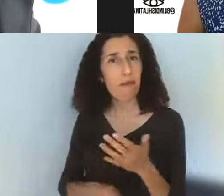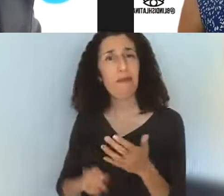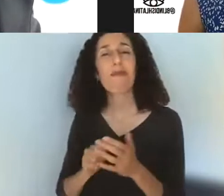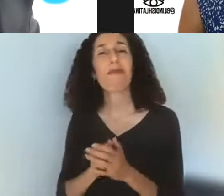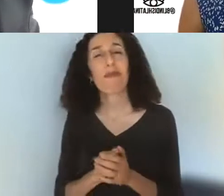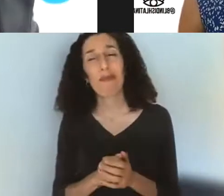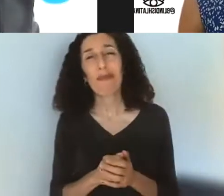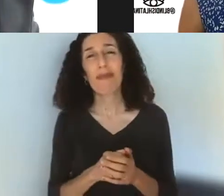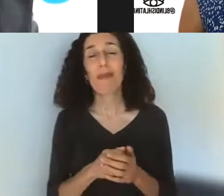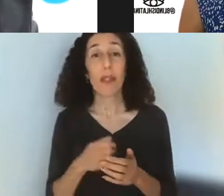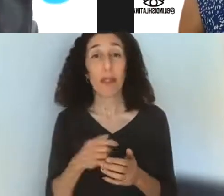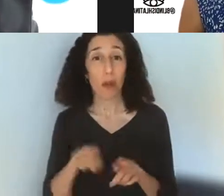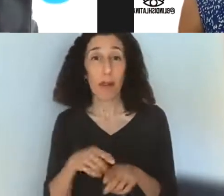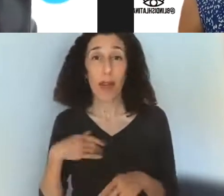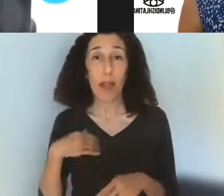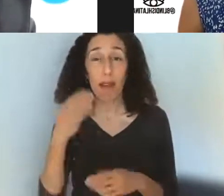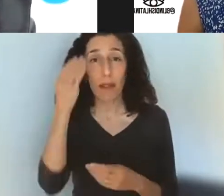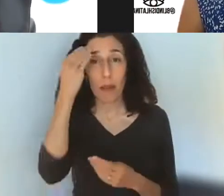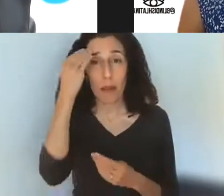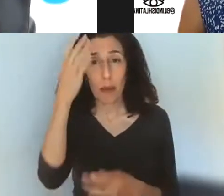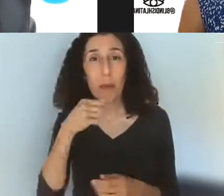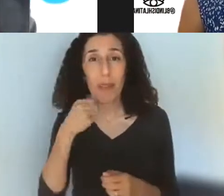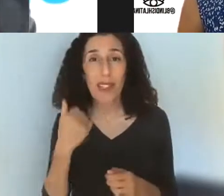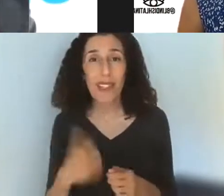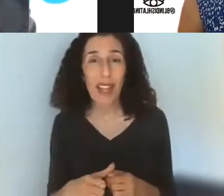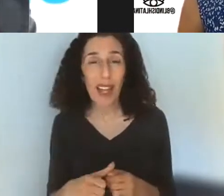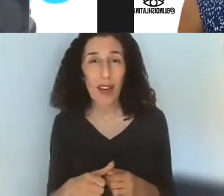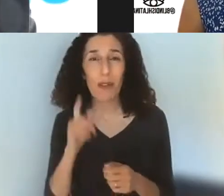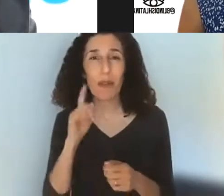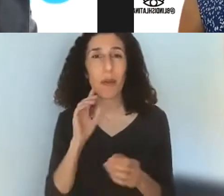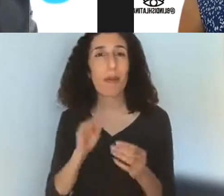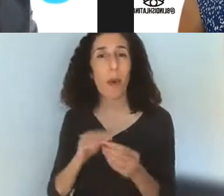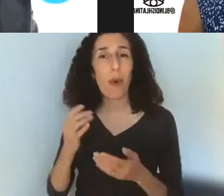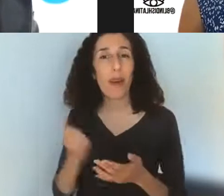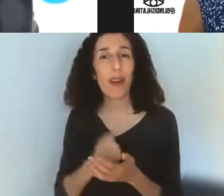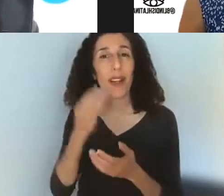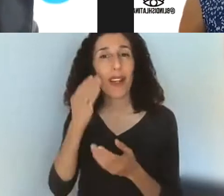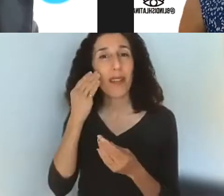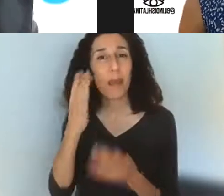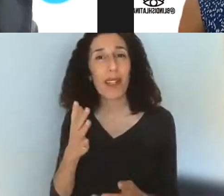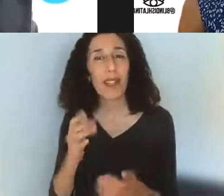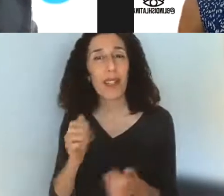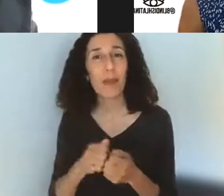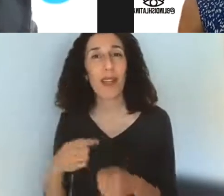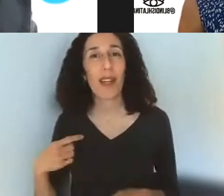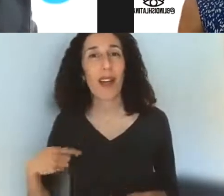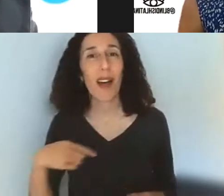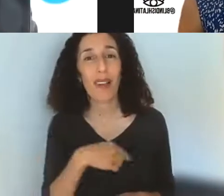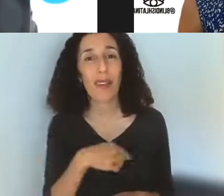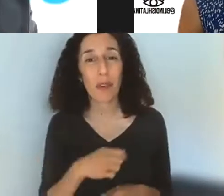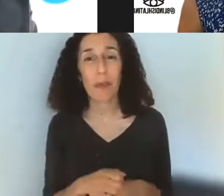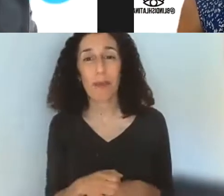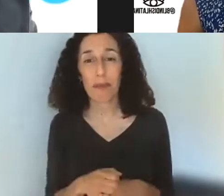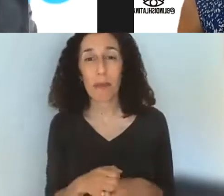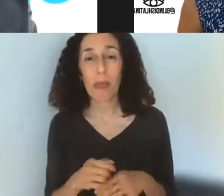newsletter. So if you want to know when the book drops, you can be a part of our newsletter. And I want to just highlight something that Mariella is doing. Last